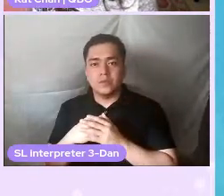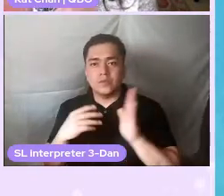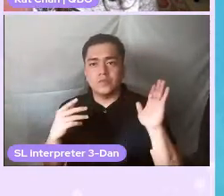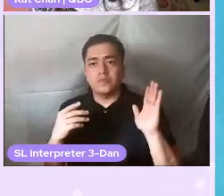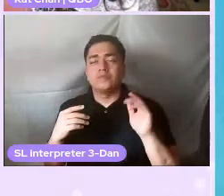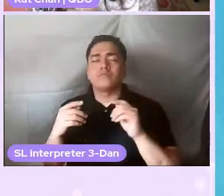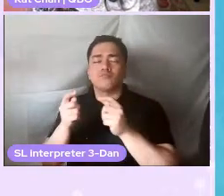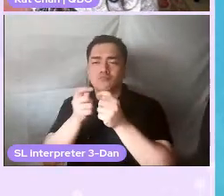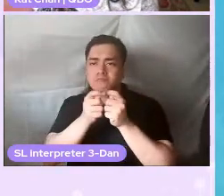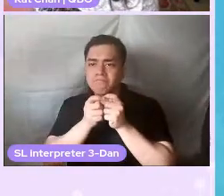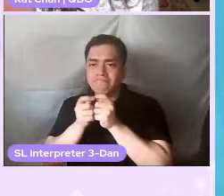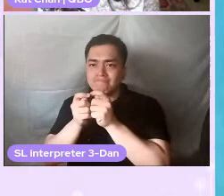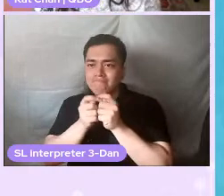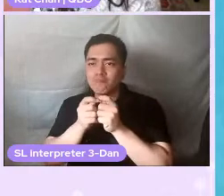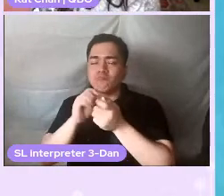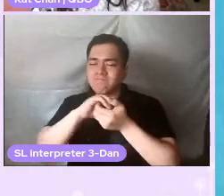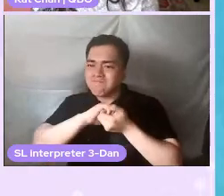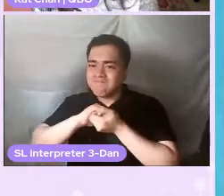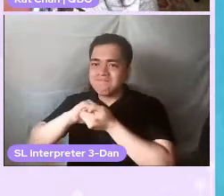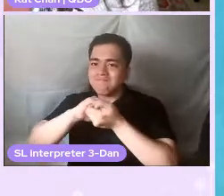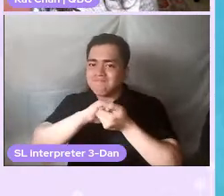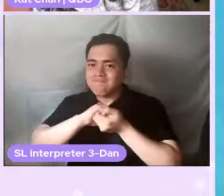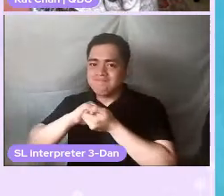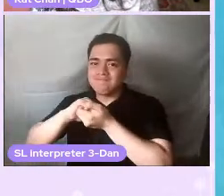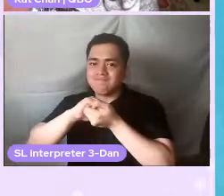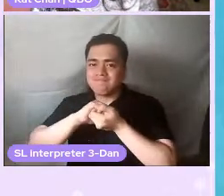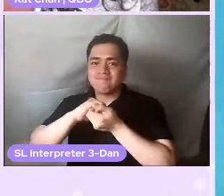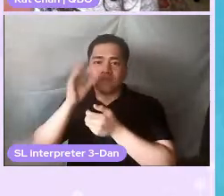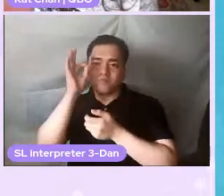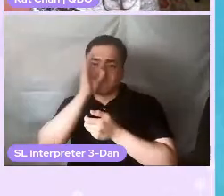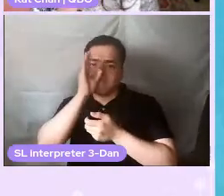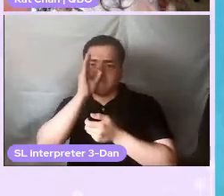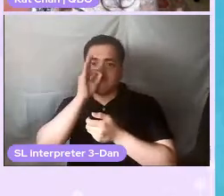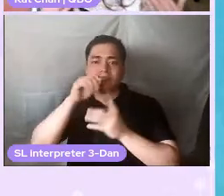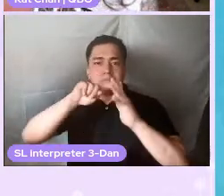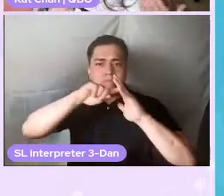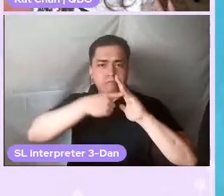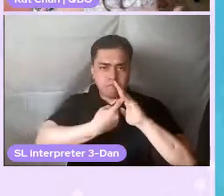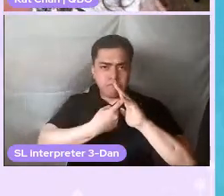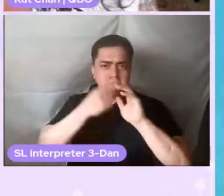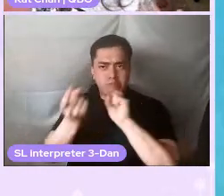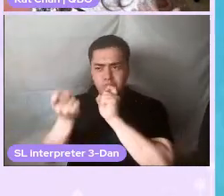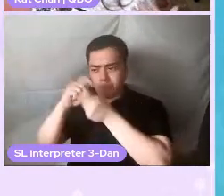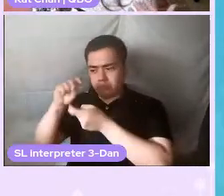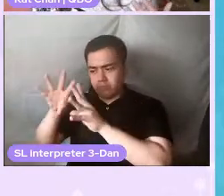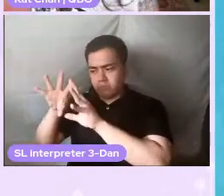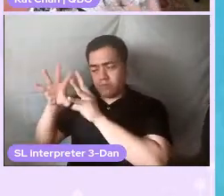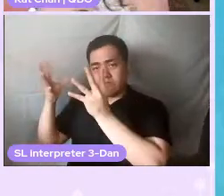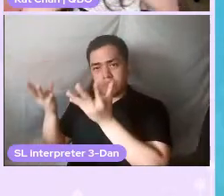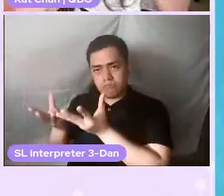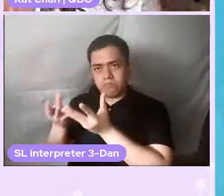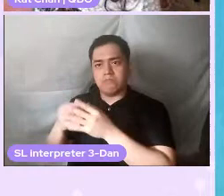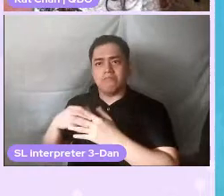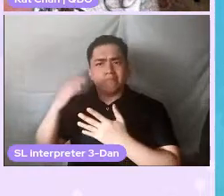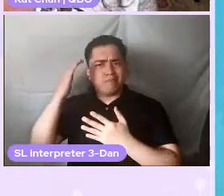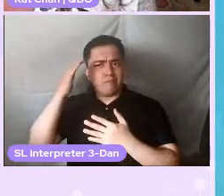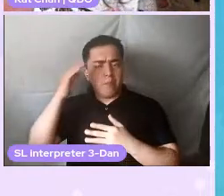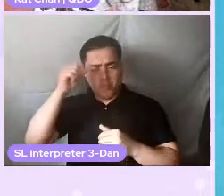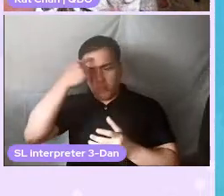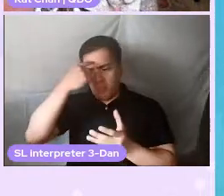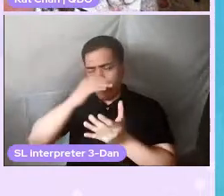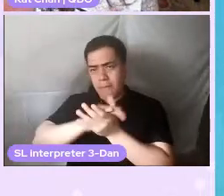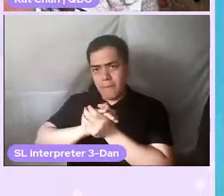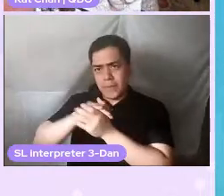teamwork, that we will see Filipino startups changing the world. So we believe that there's so much potential in this country to not just be consumers